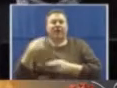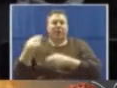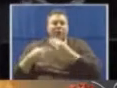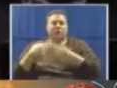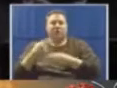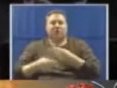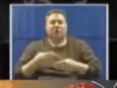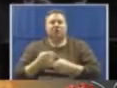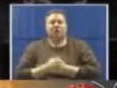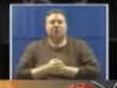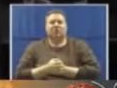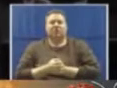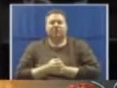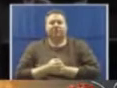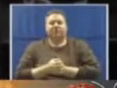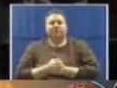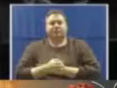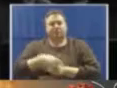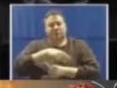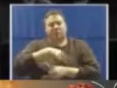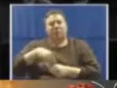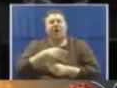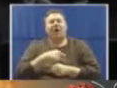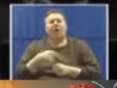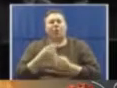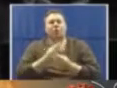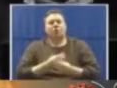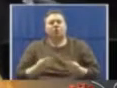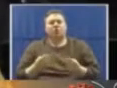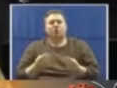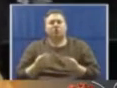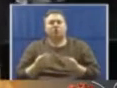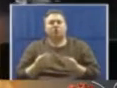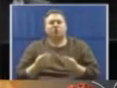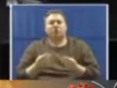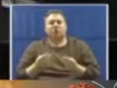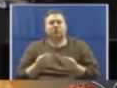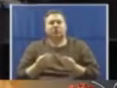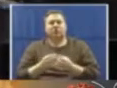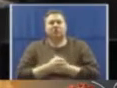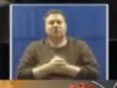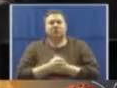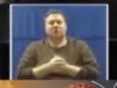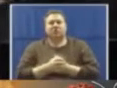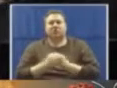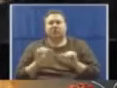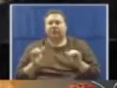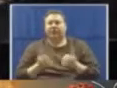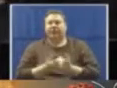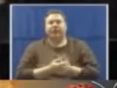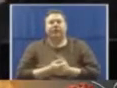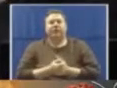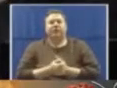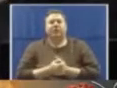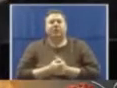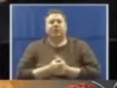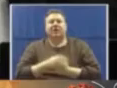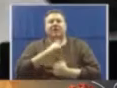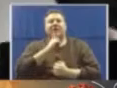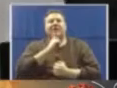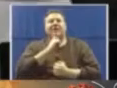of a warrior are children born in one's youth. The Jewish writer and psalmist King David recognizes